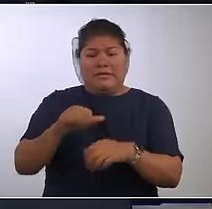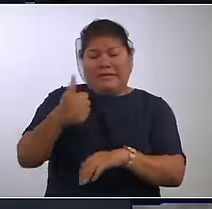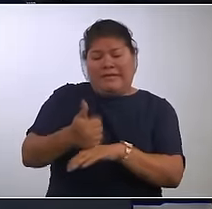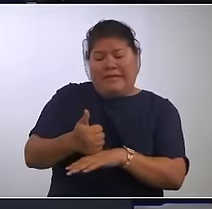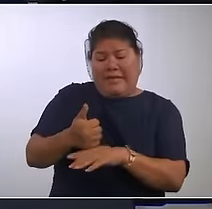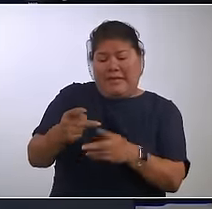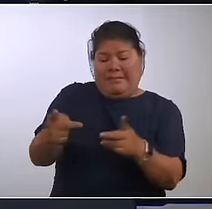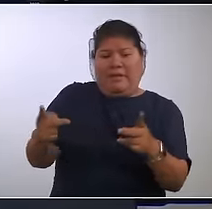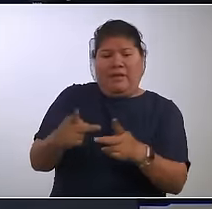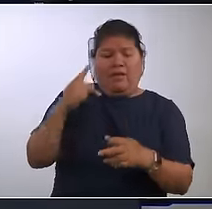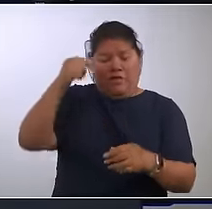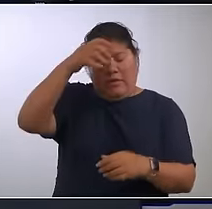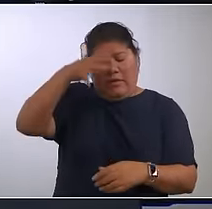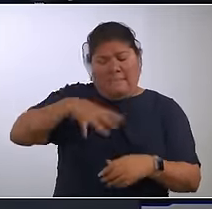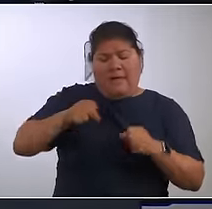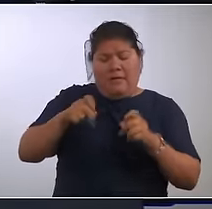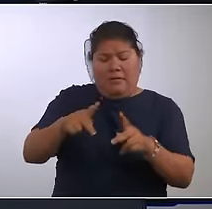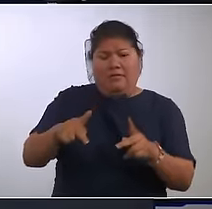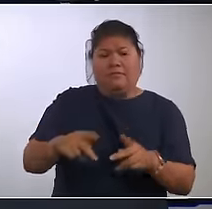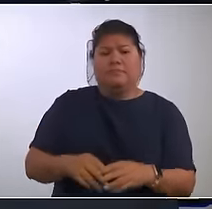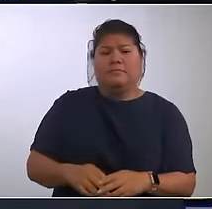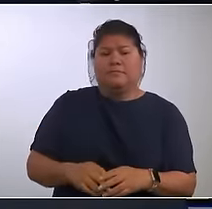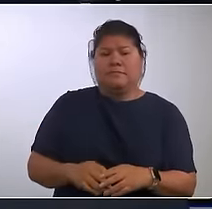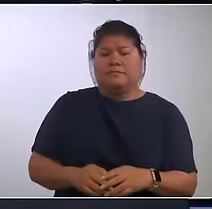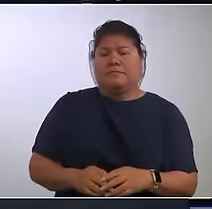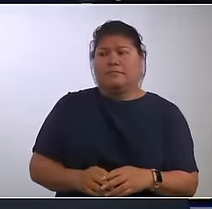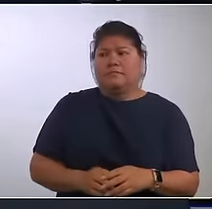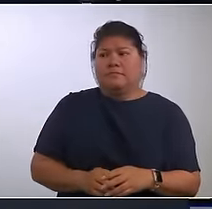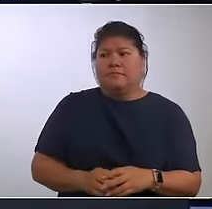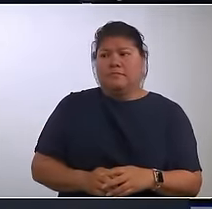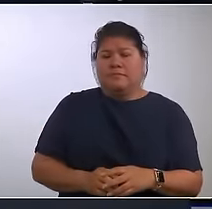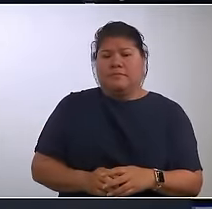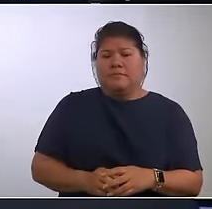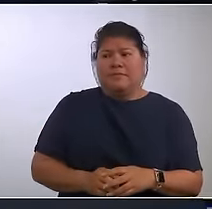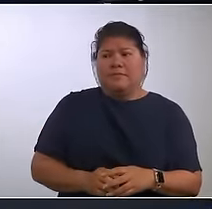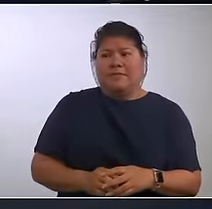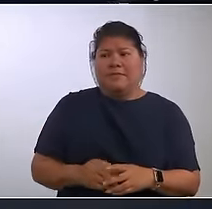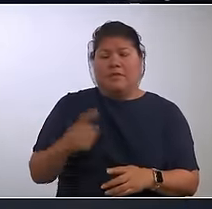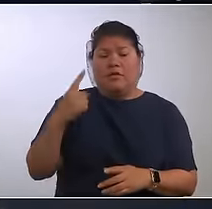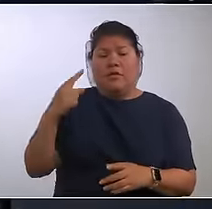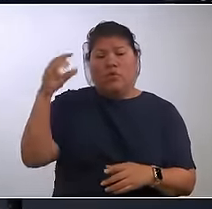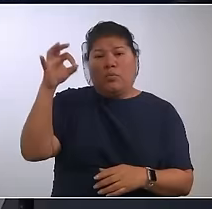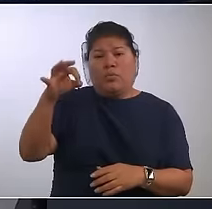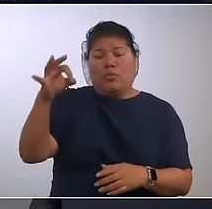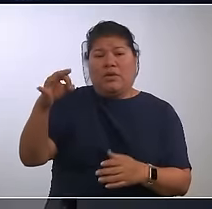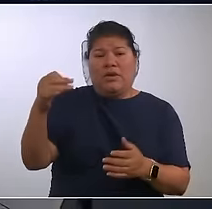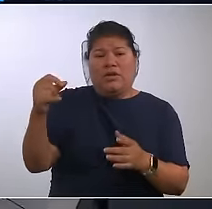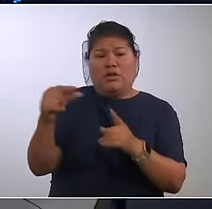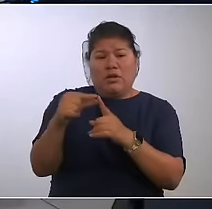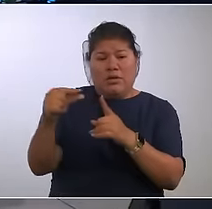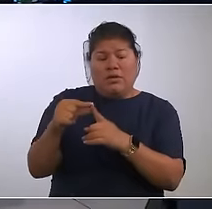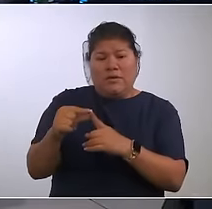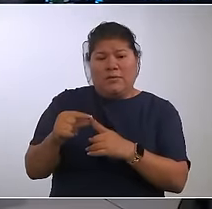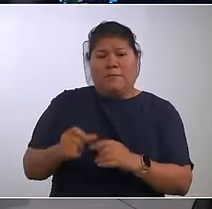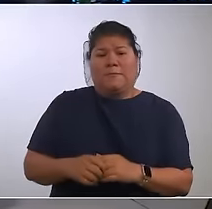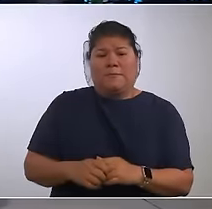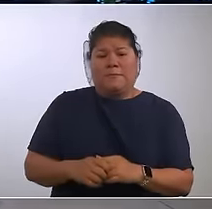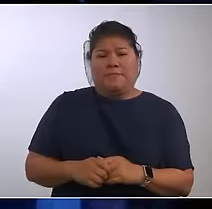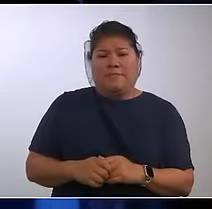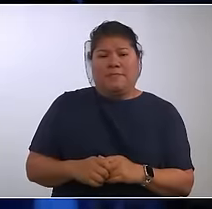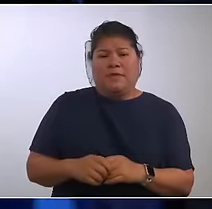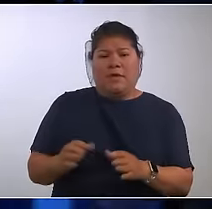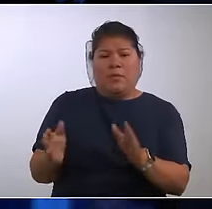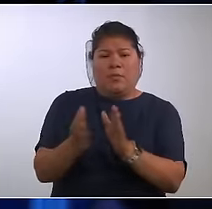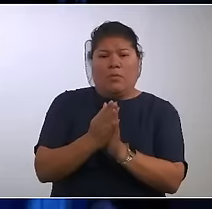los hombres de la asamblea apostólica. To create spaces for the apostolic men. Para que prediquen la palabra. That they would preach the word. Para